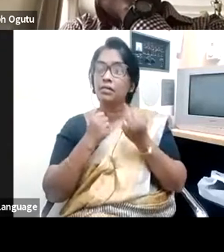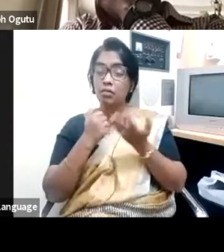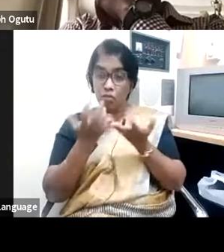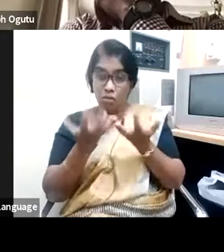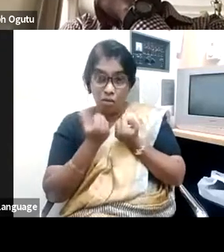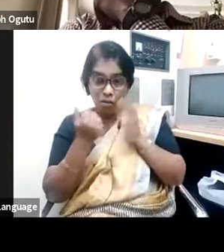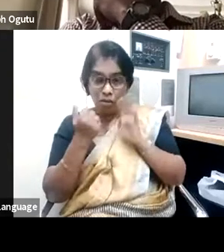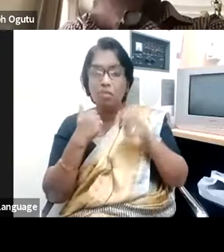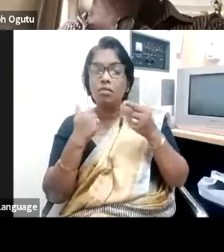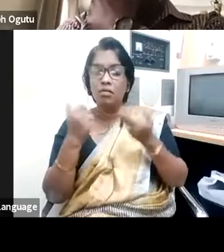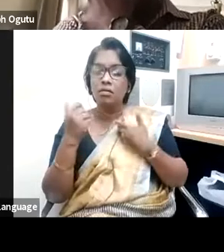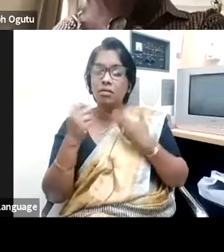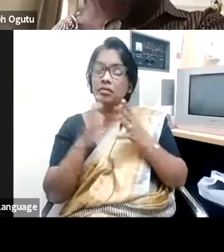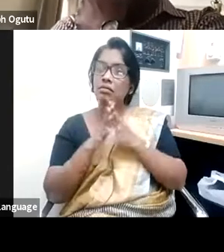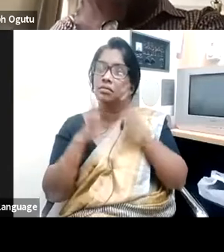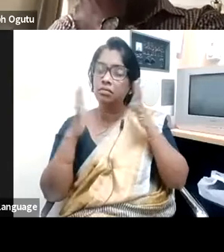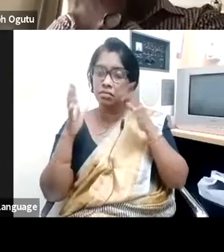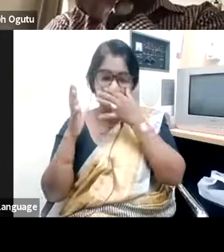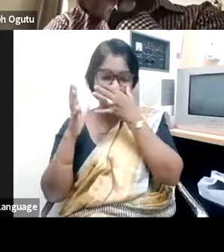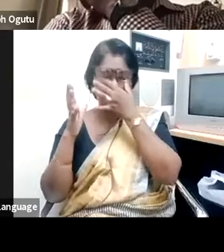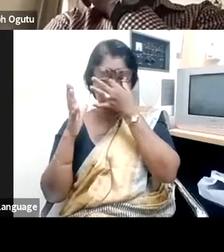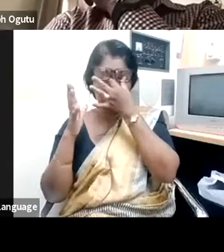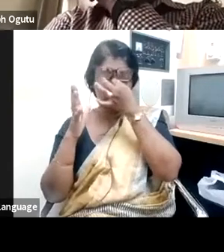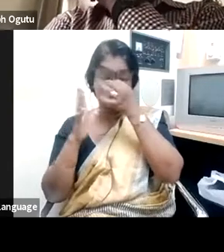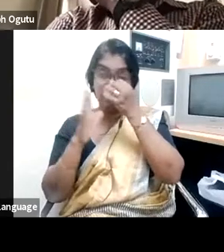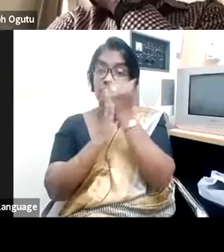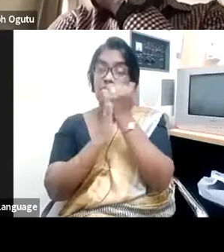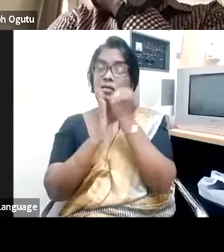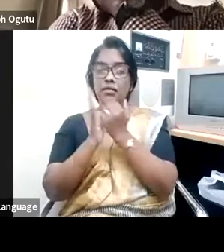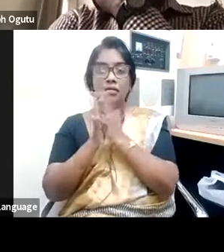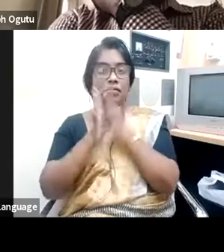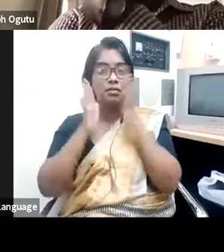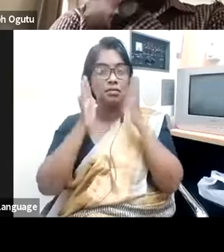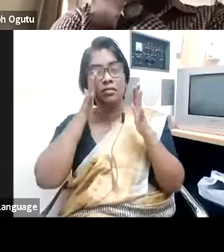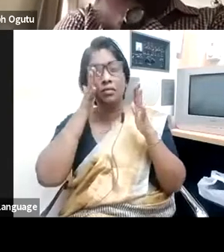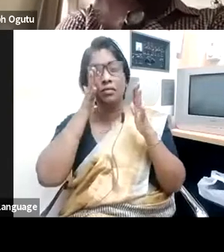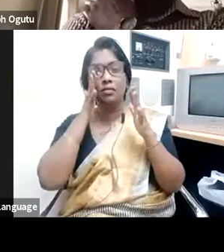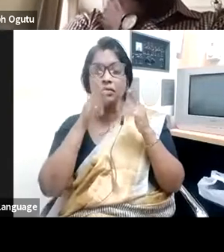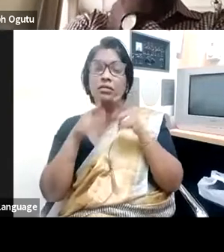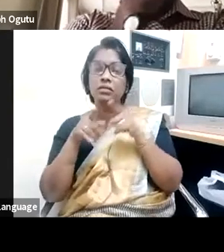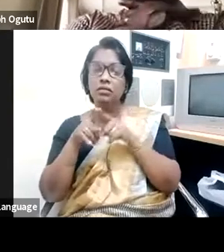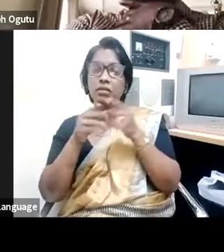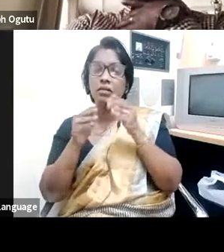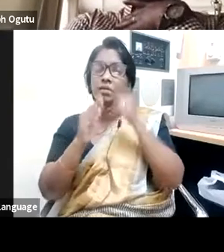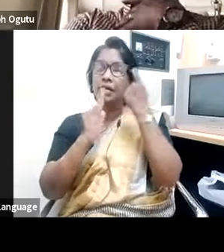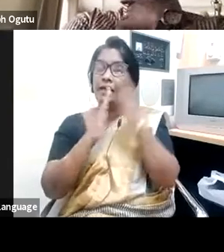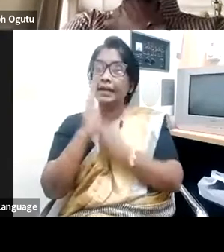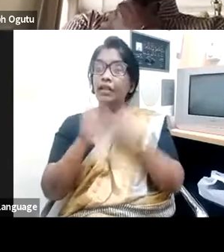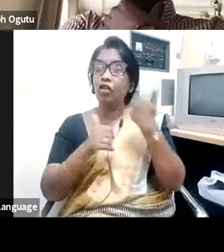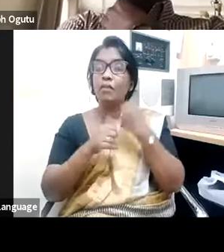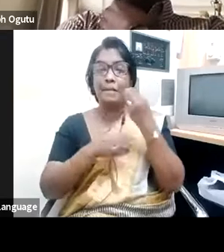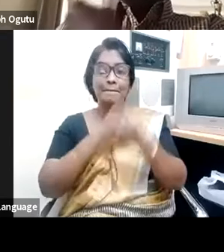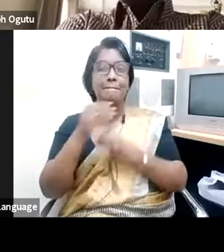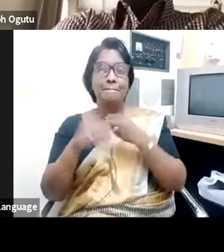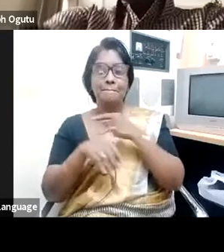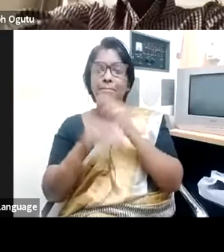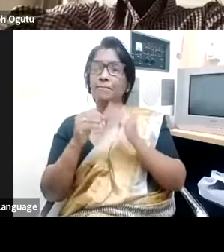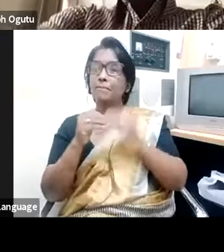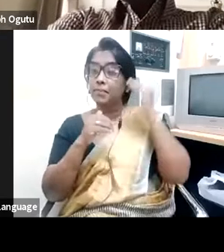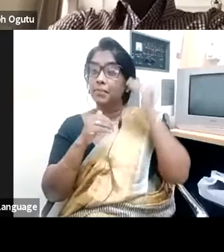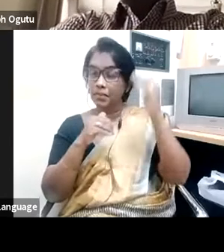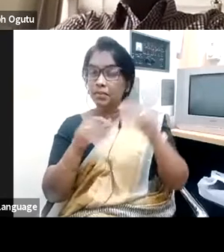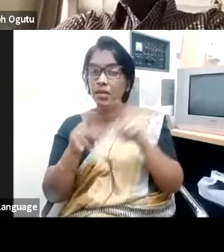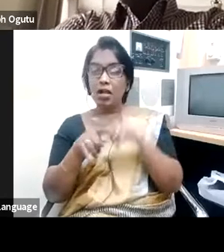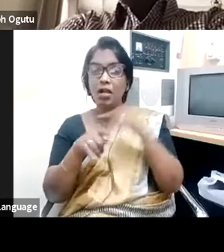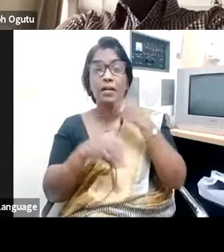agenda. More than ever, there's never been a better time to create an impact. The world, as we know, is resetting, recalibrating, markets